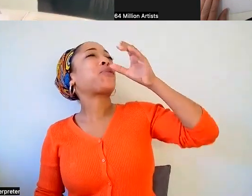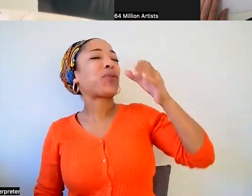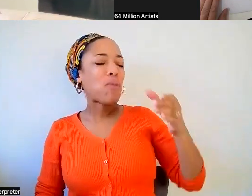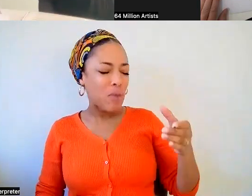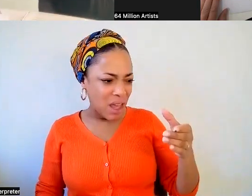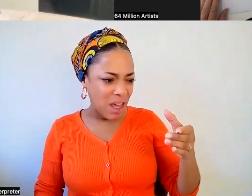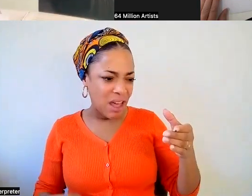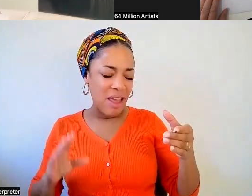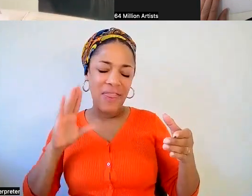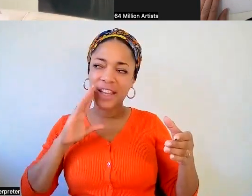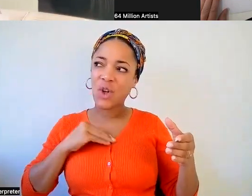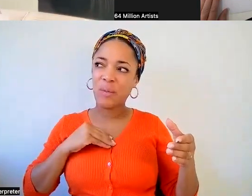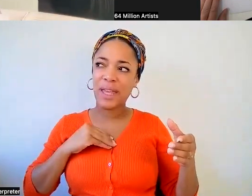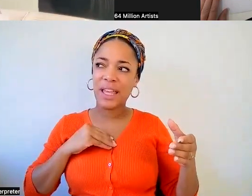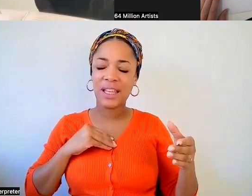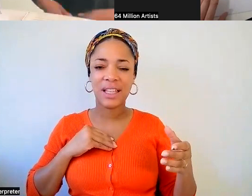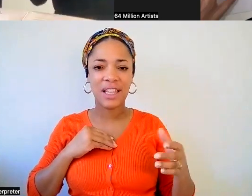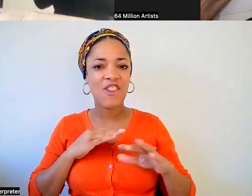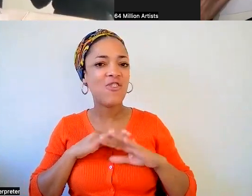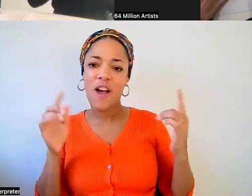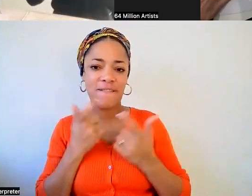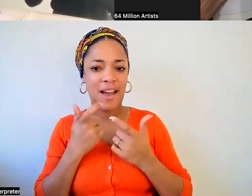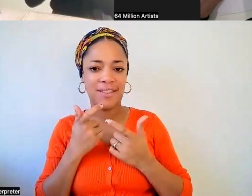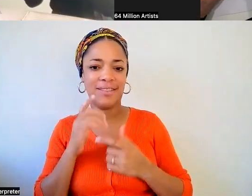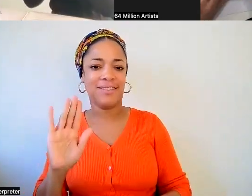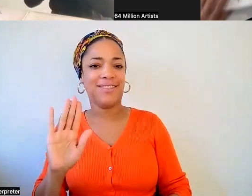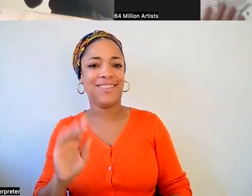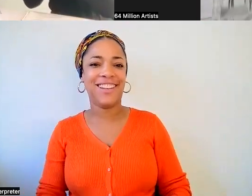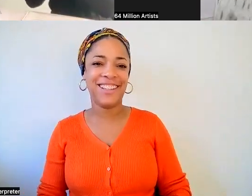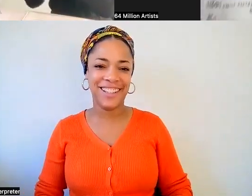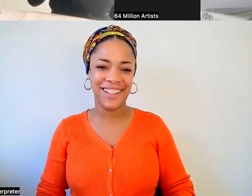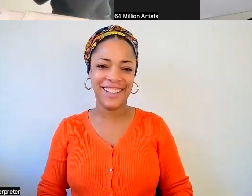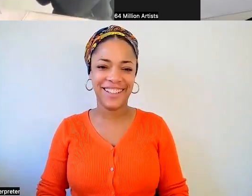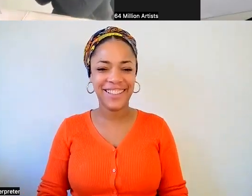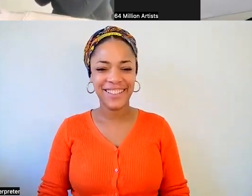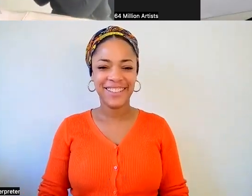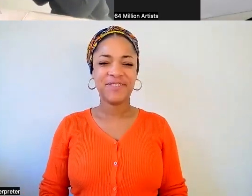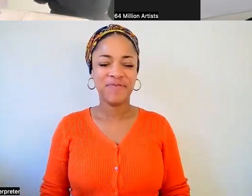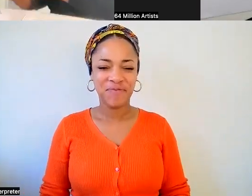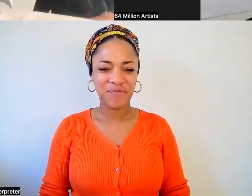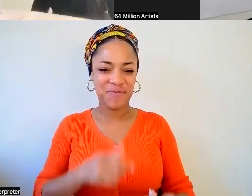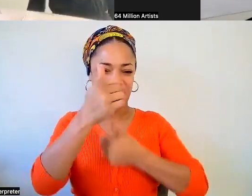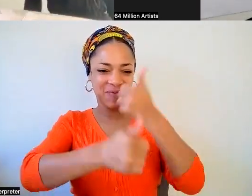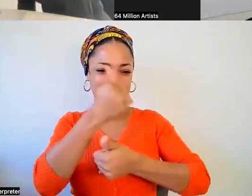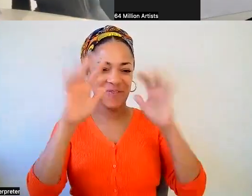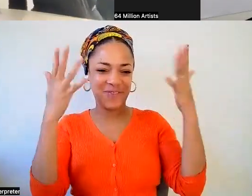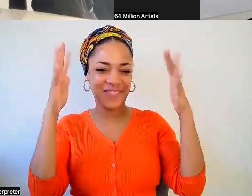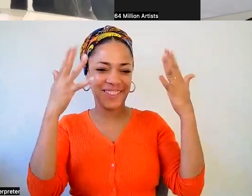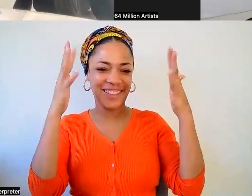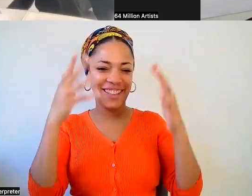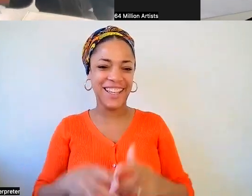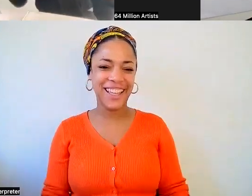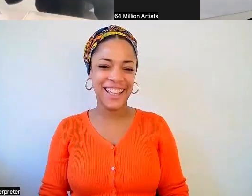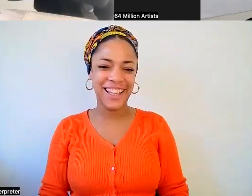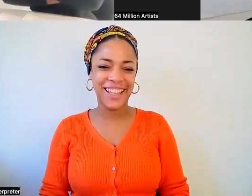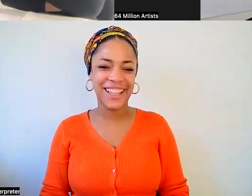they tell me. Not fun. Very good. Well done. Very good. So good. I suppose